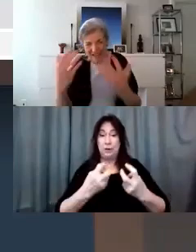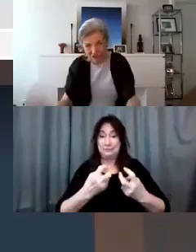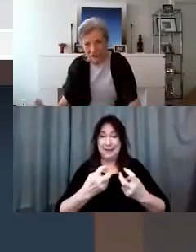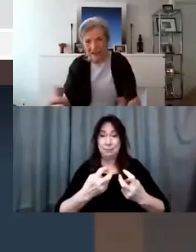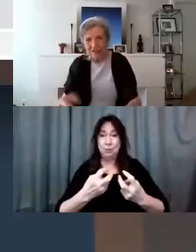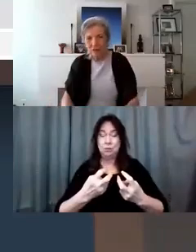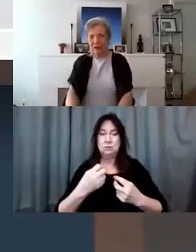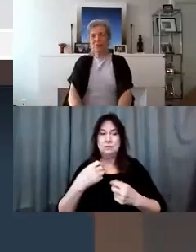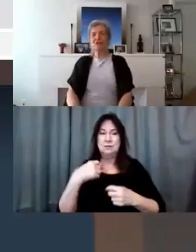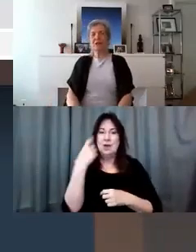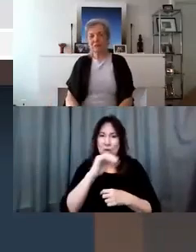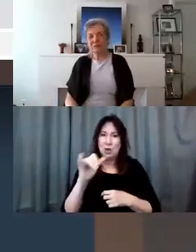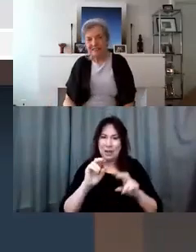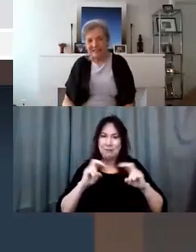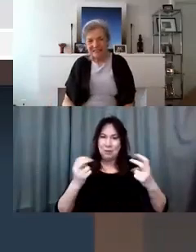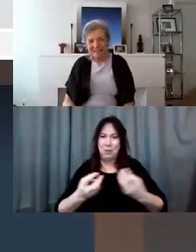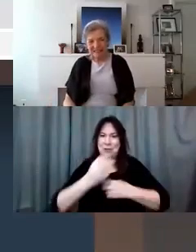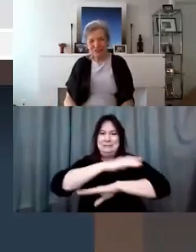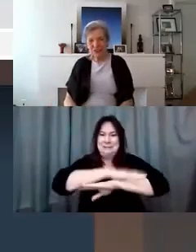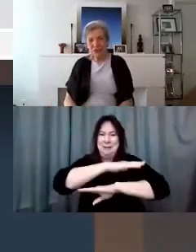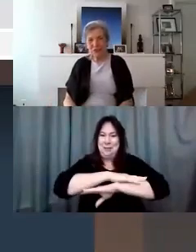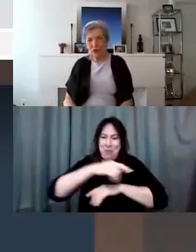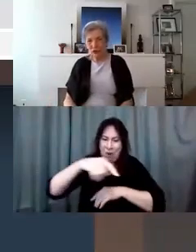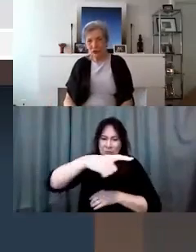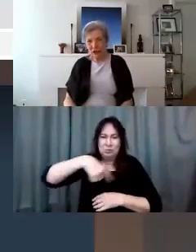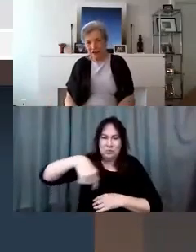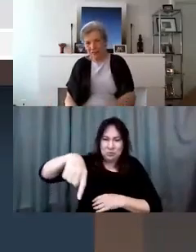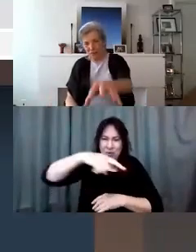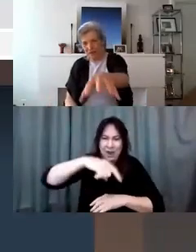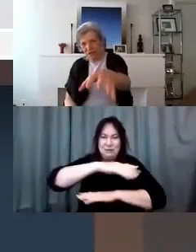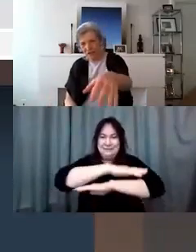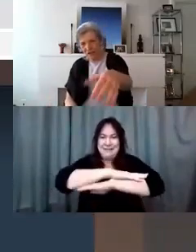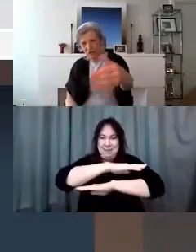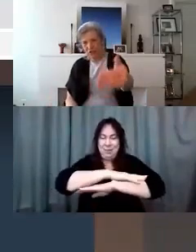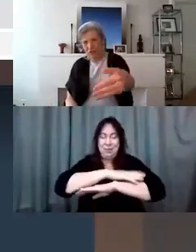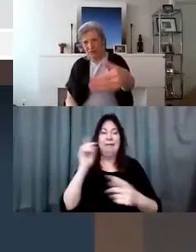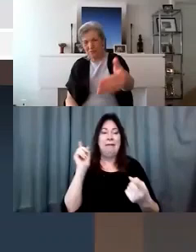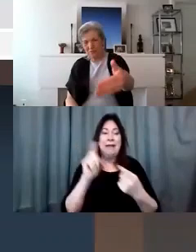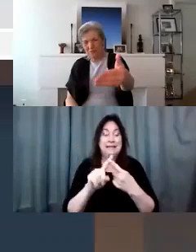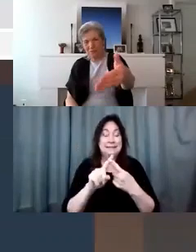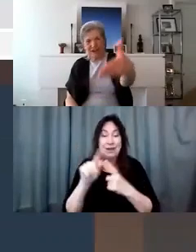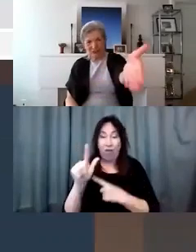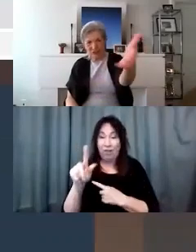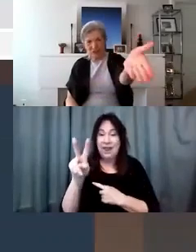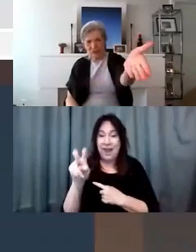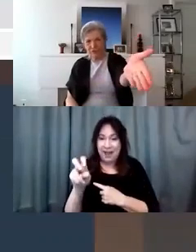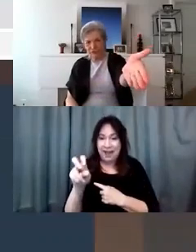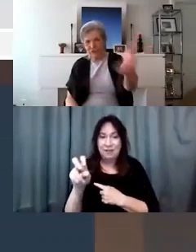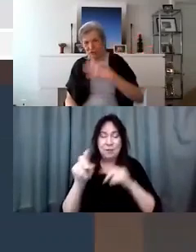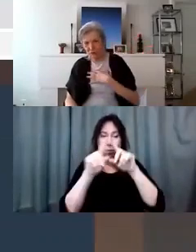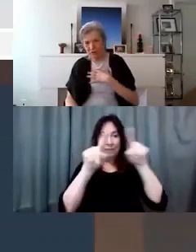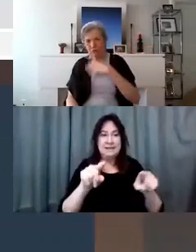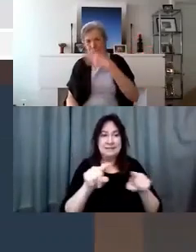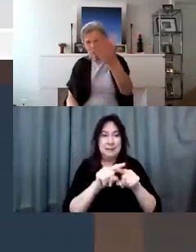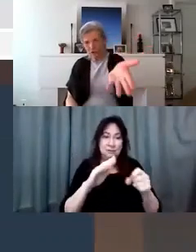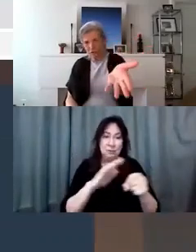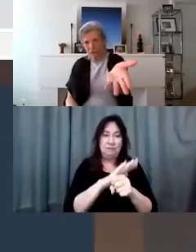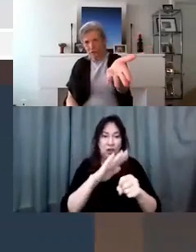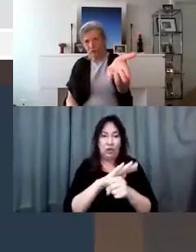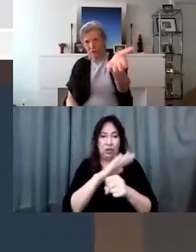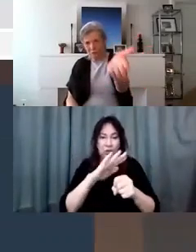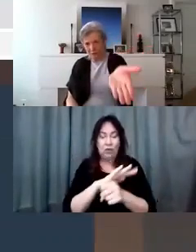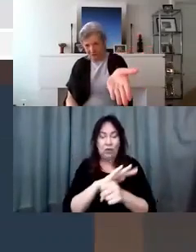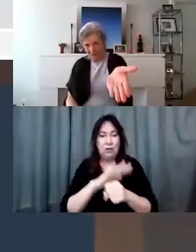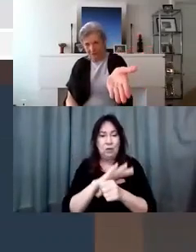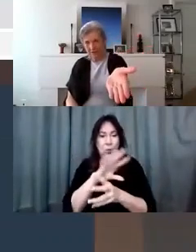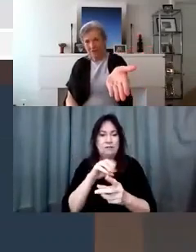going to actually have a round table. And until we go live, when these boxes will fill the screen, which would have